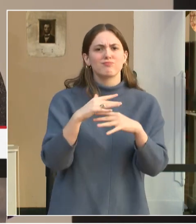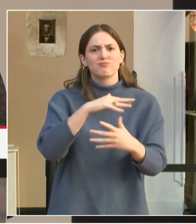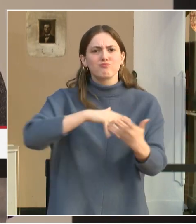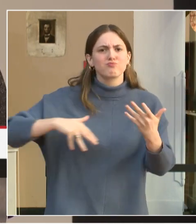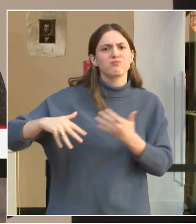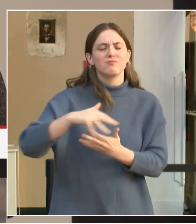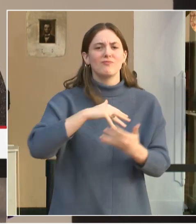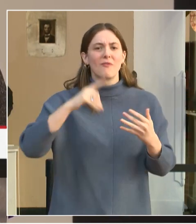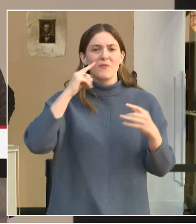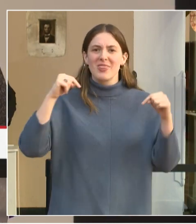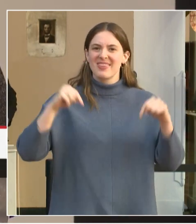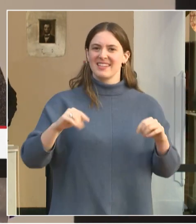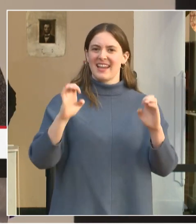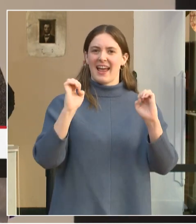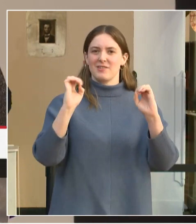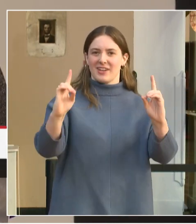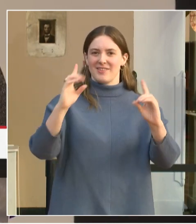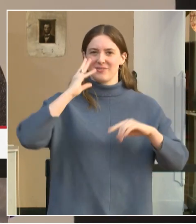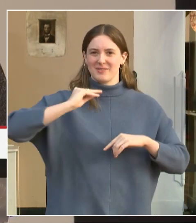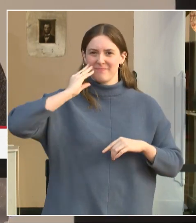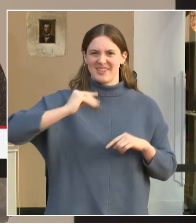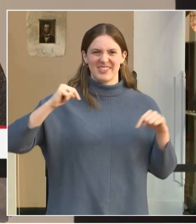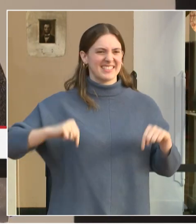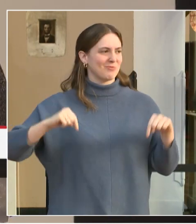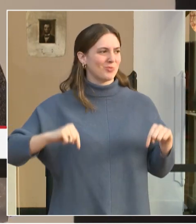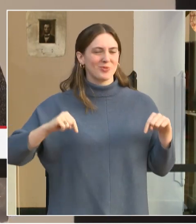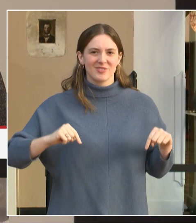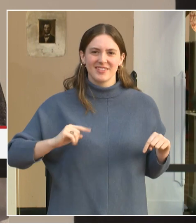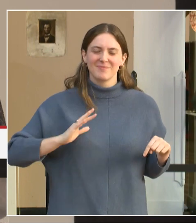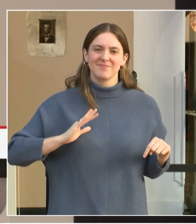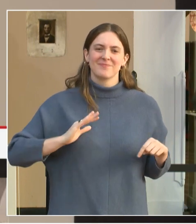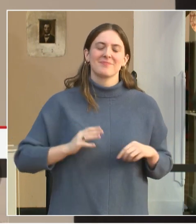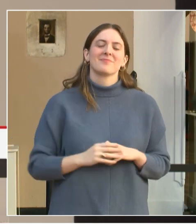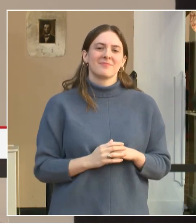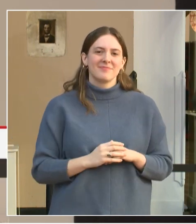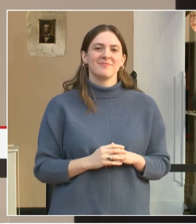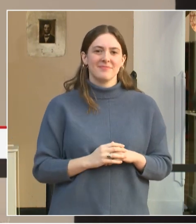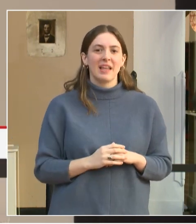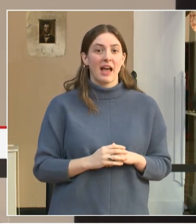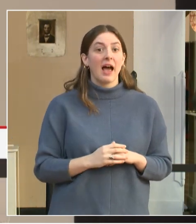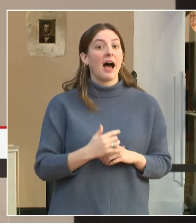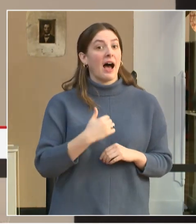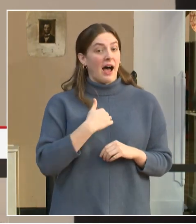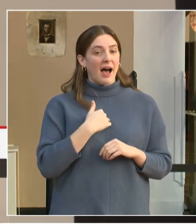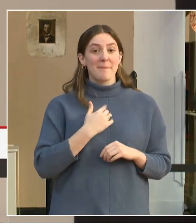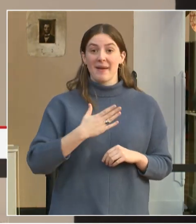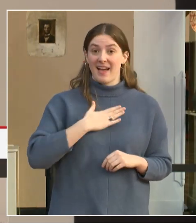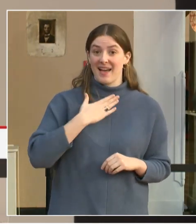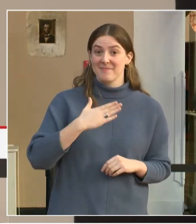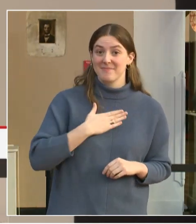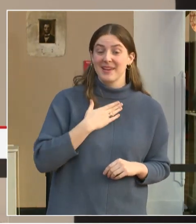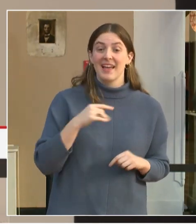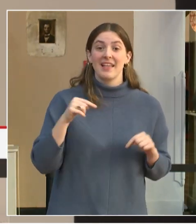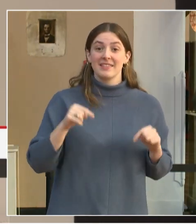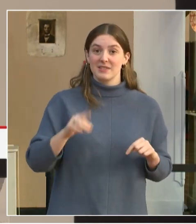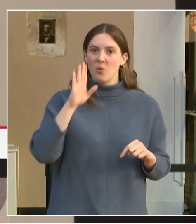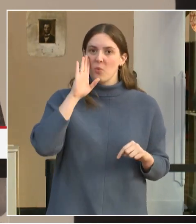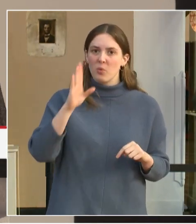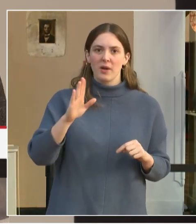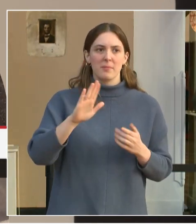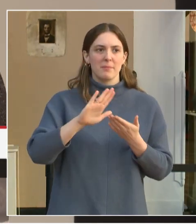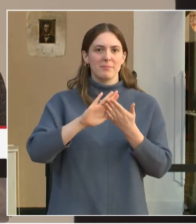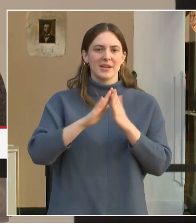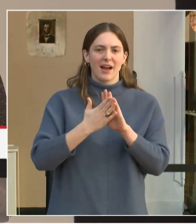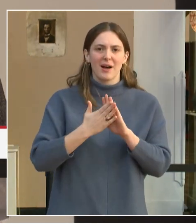this educational experience. And I am so also happy that it will be a pillar